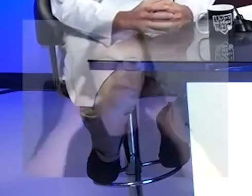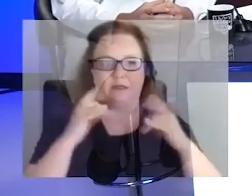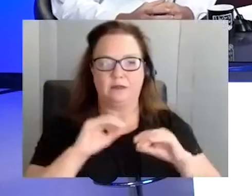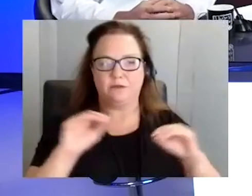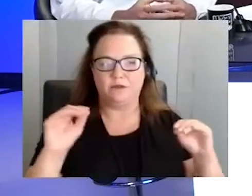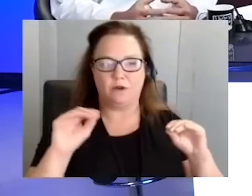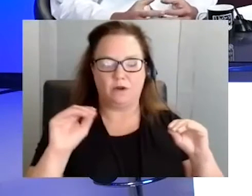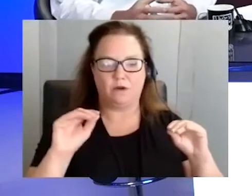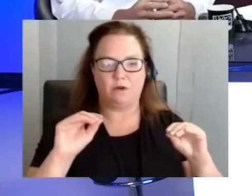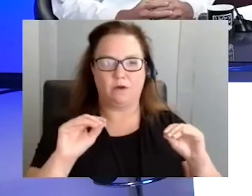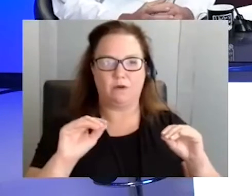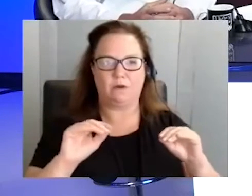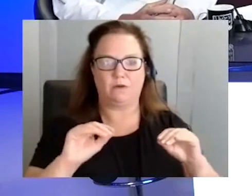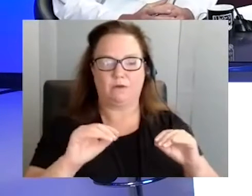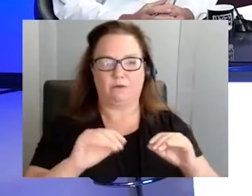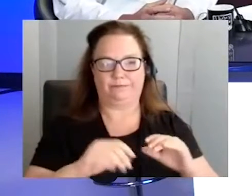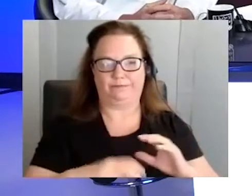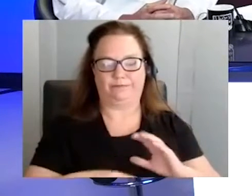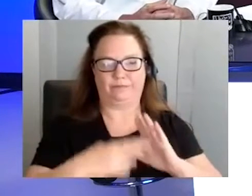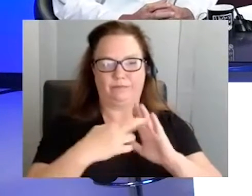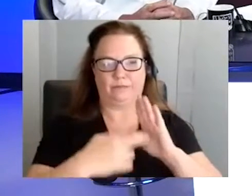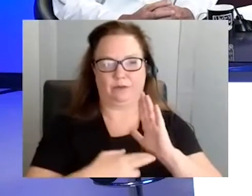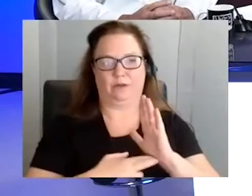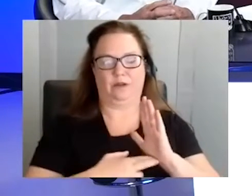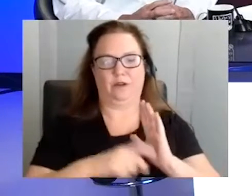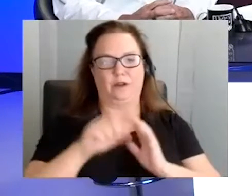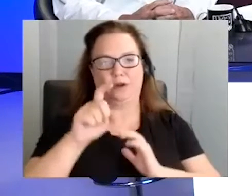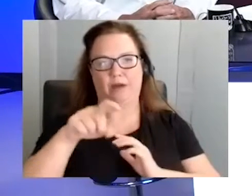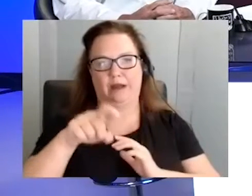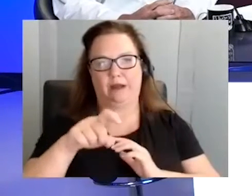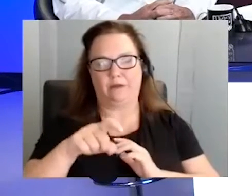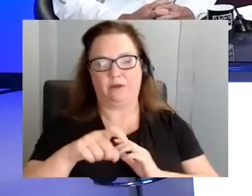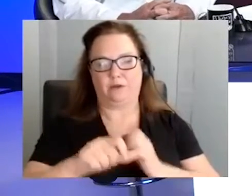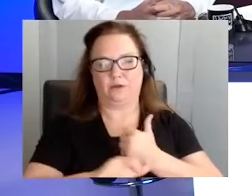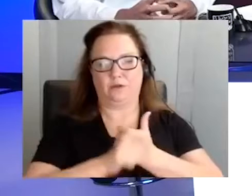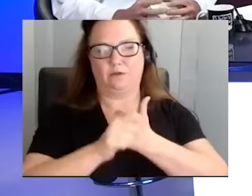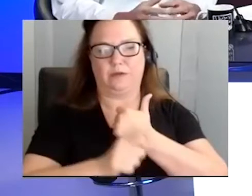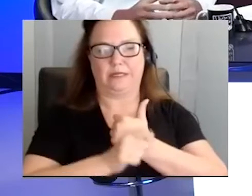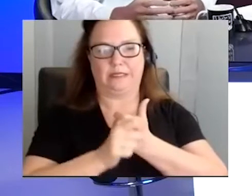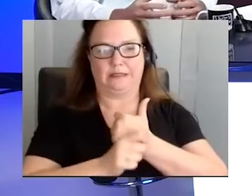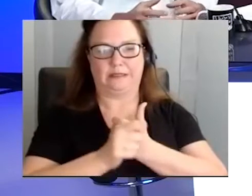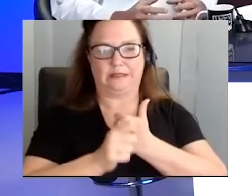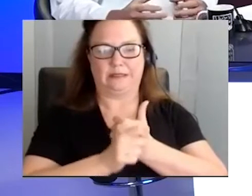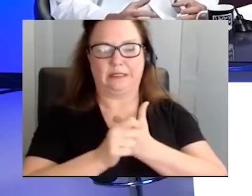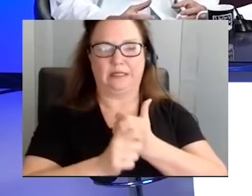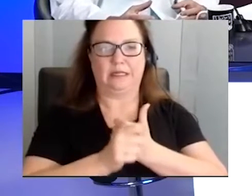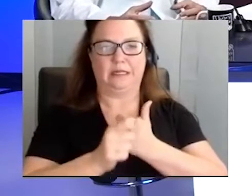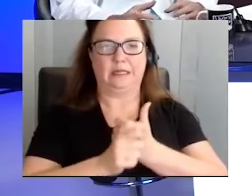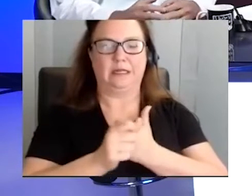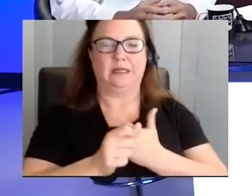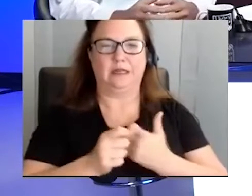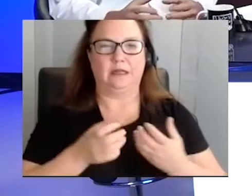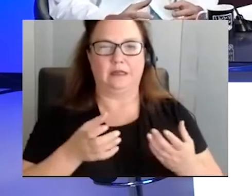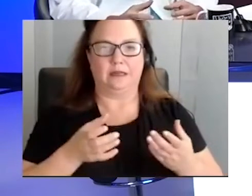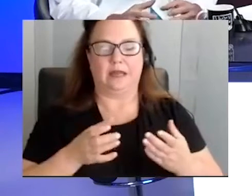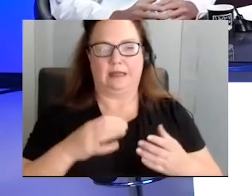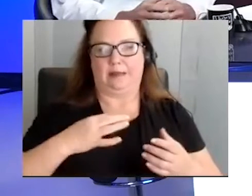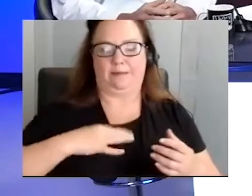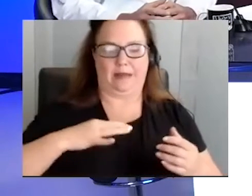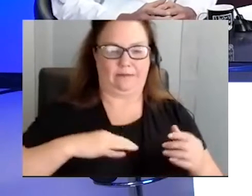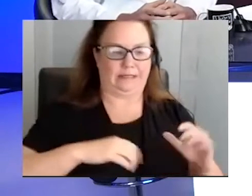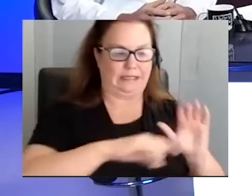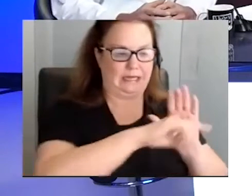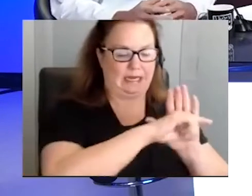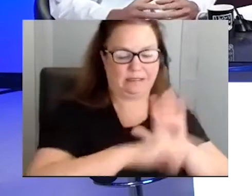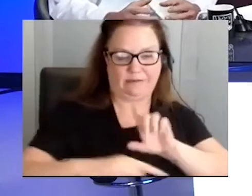restrictions anymore. You really, as Amanda said, have to take those risks, weigh the risks and the benefits, just